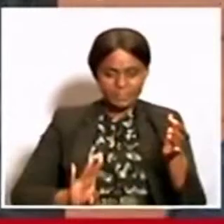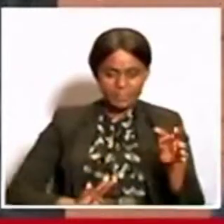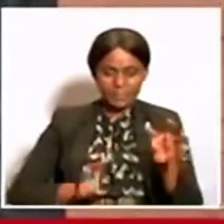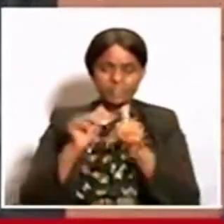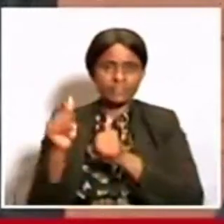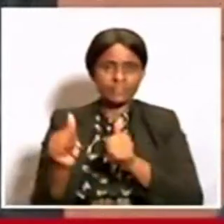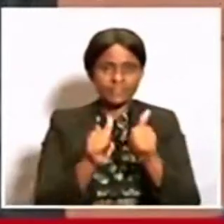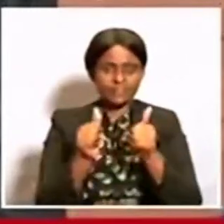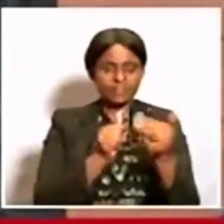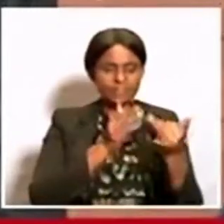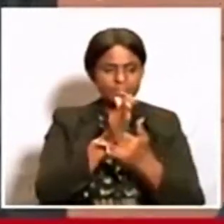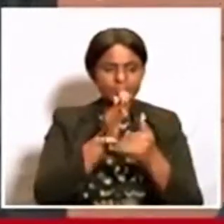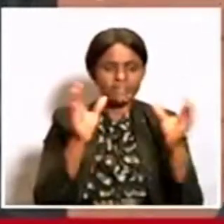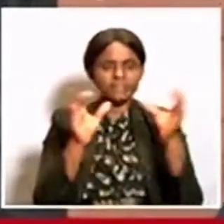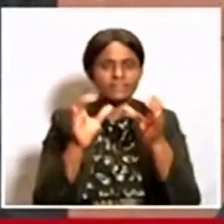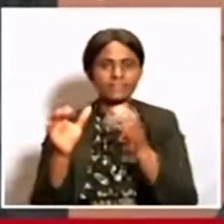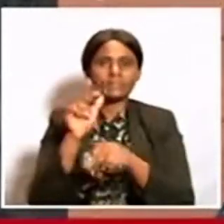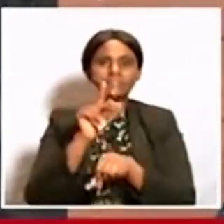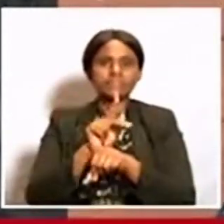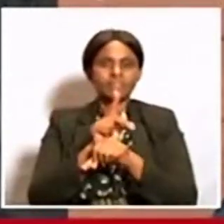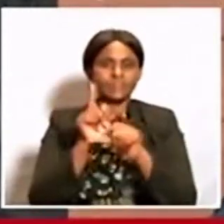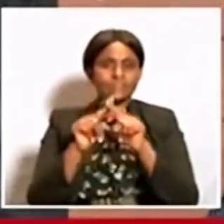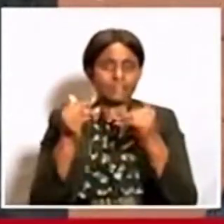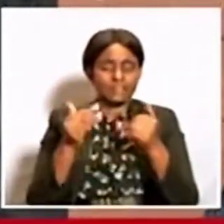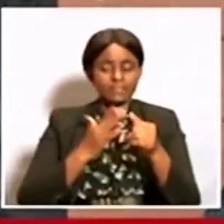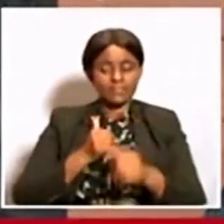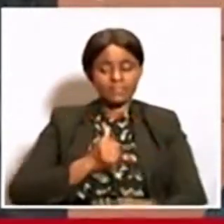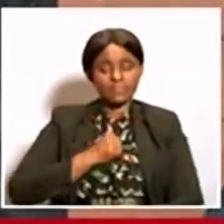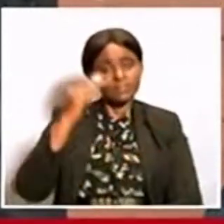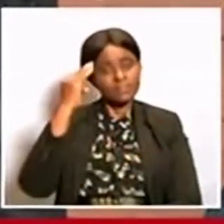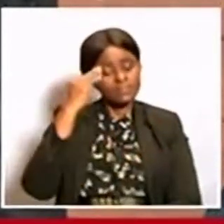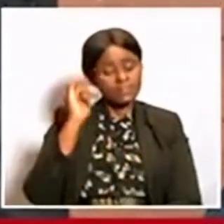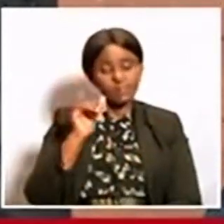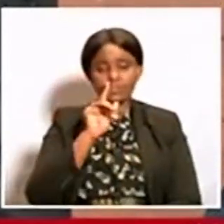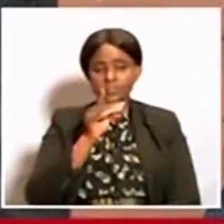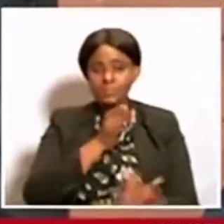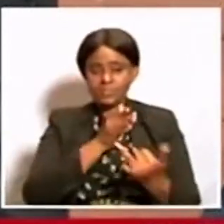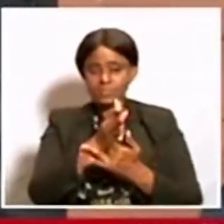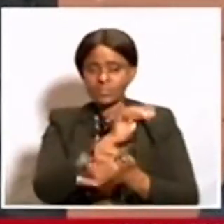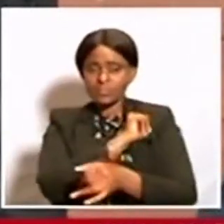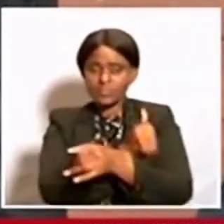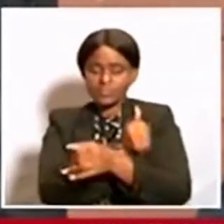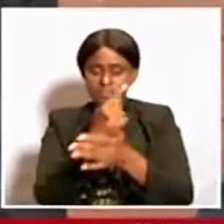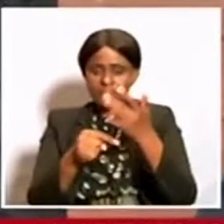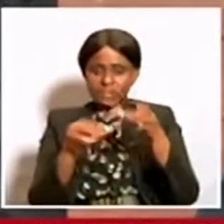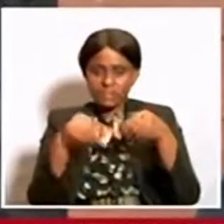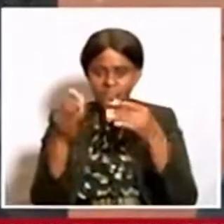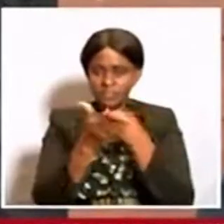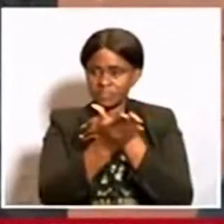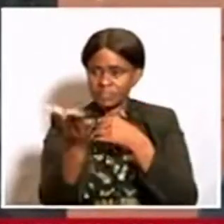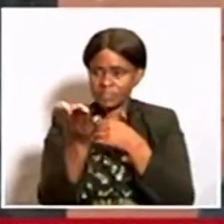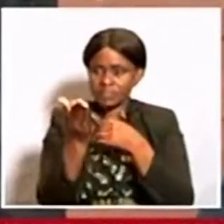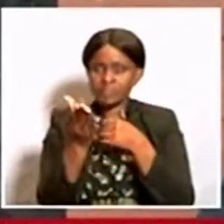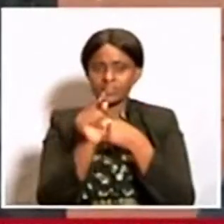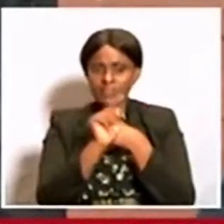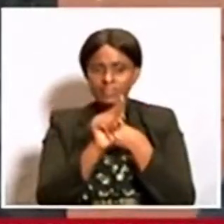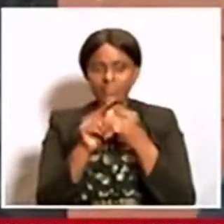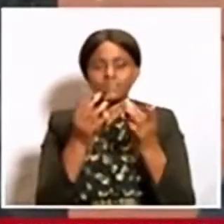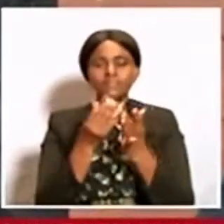activities through community projects. However, I note through the authority that was given to you to vary this